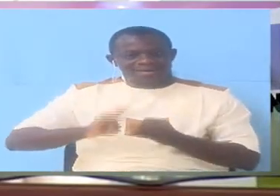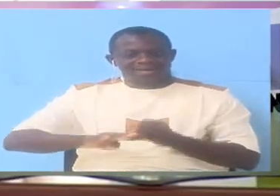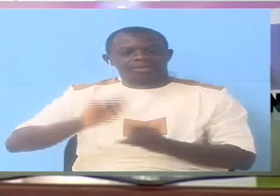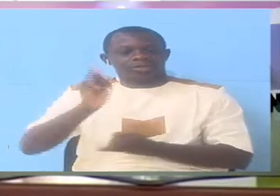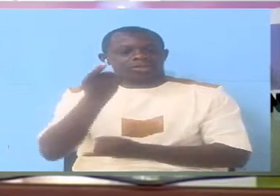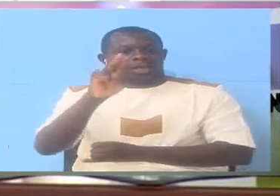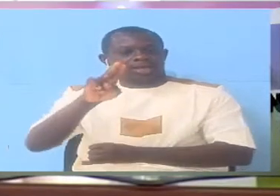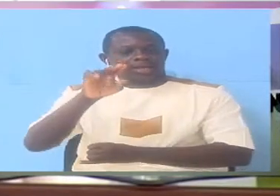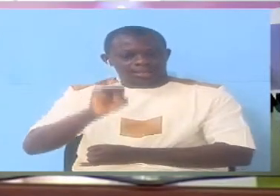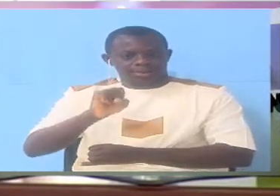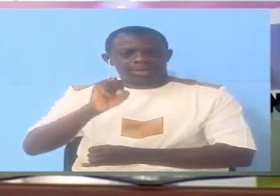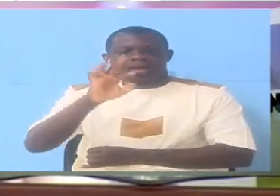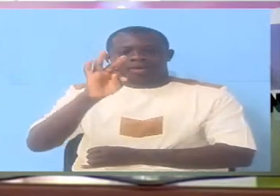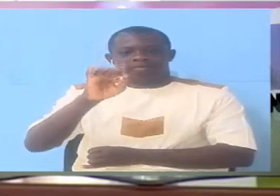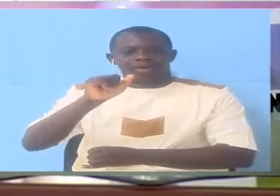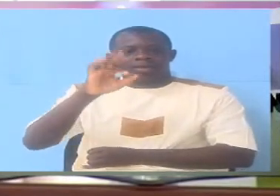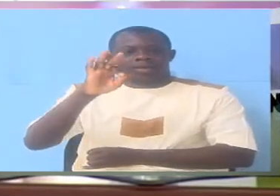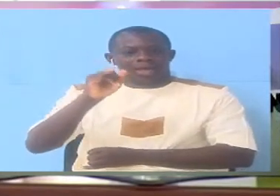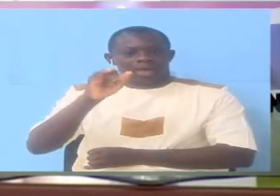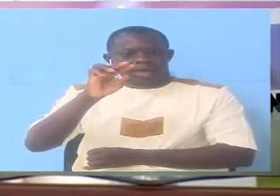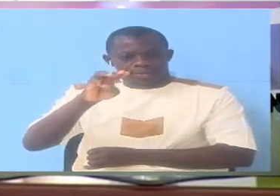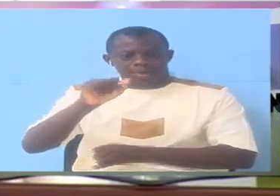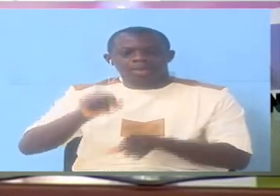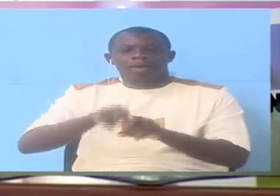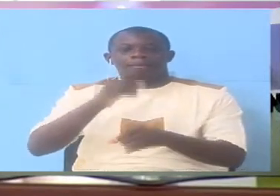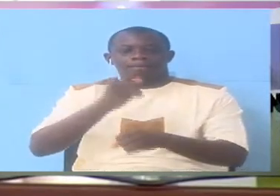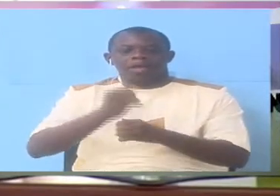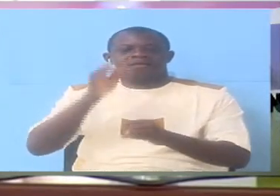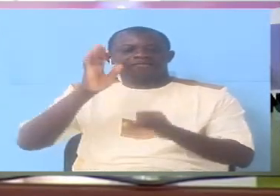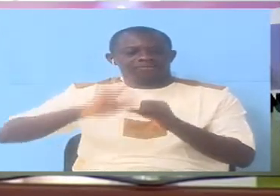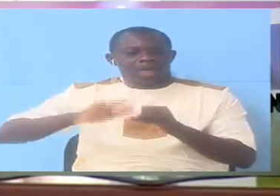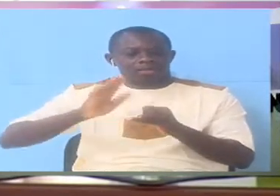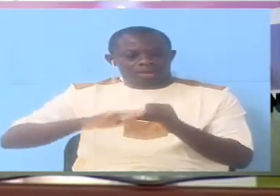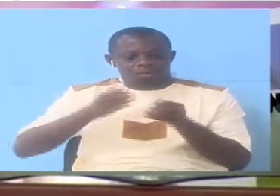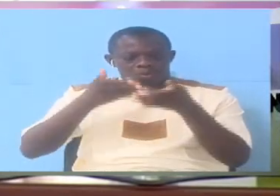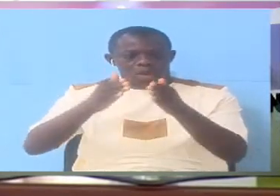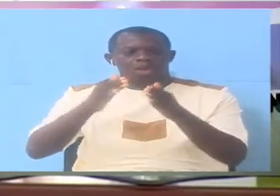GNS Fatima made its final voyage back